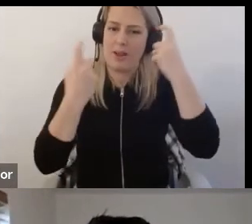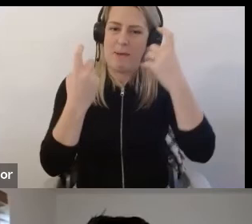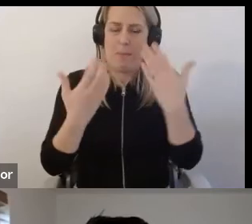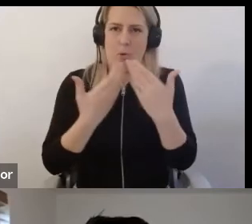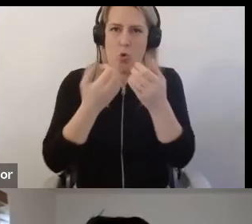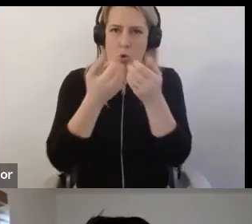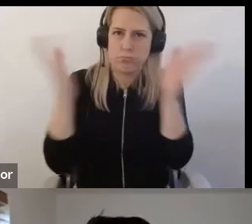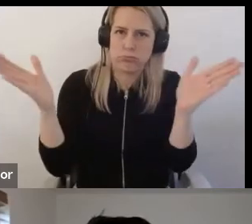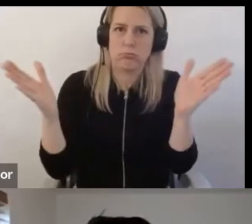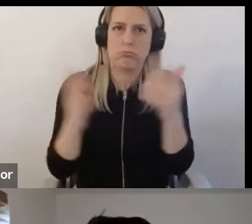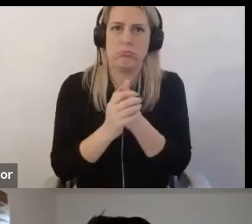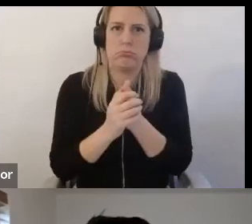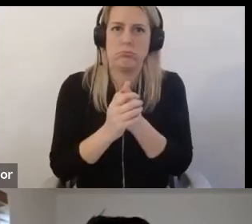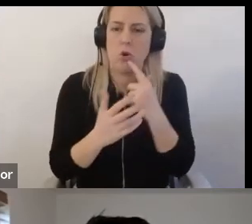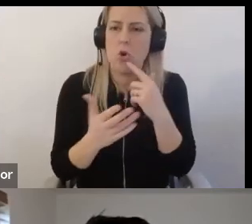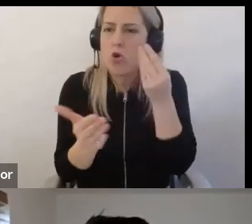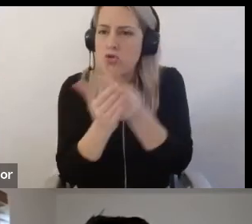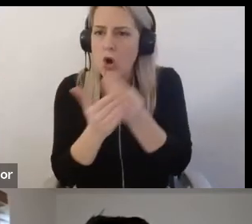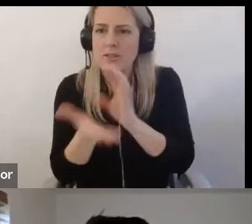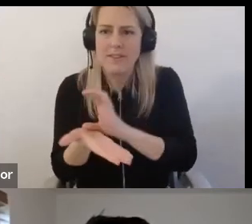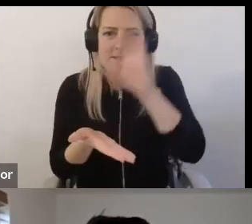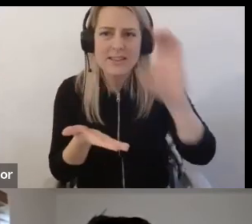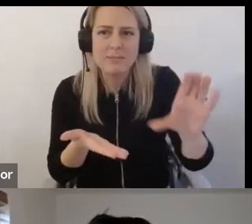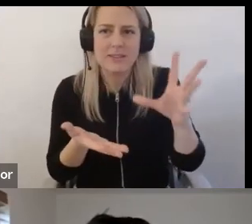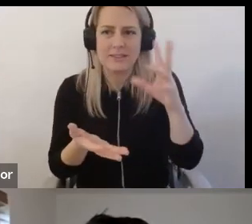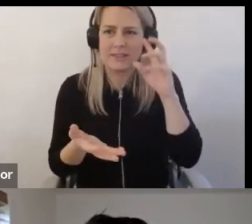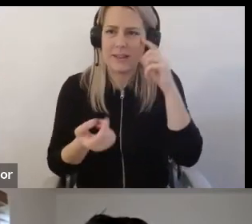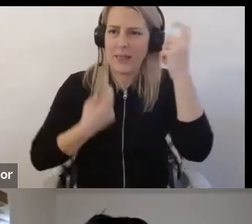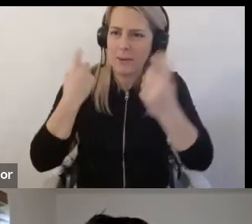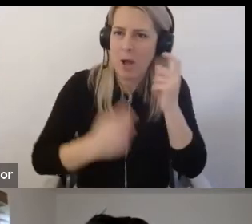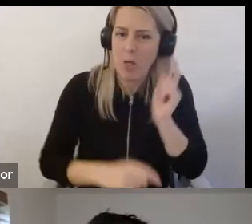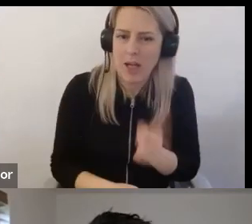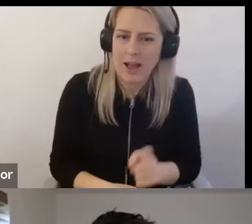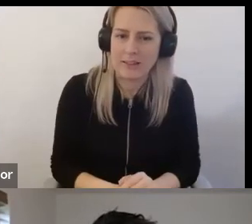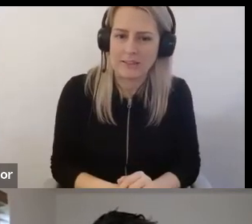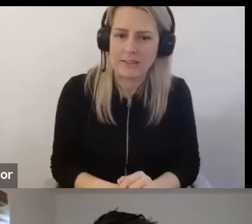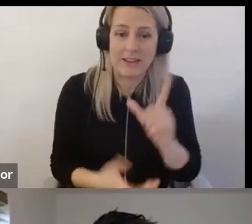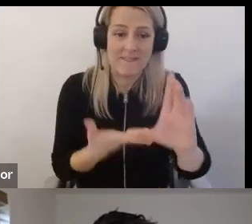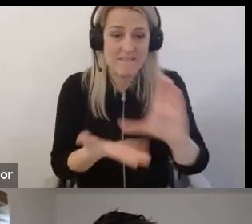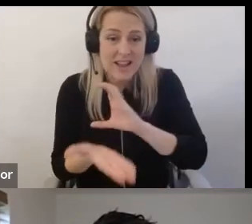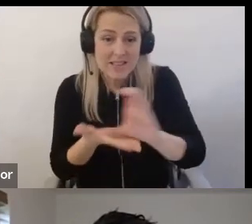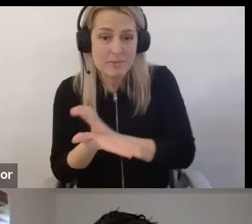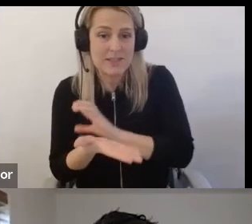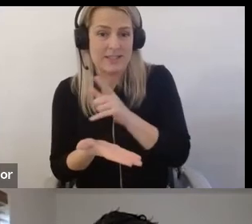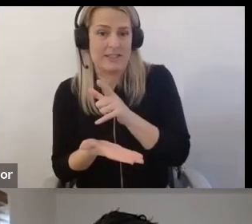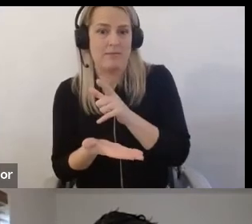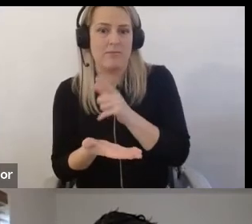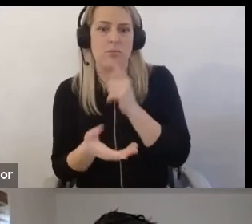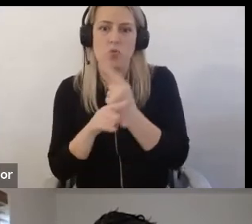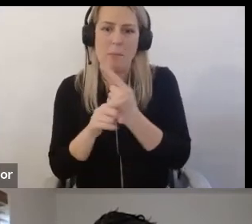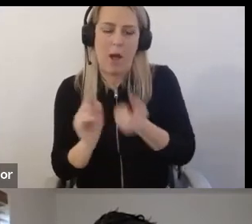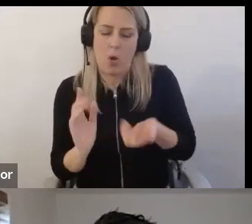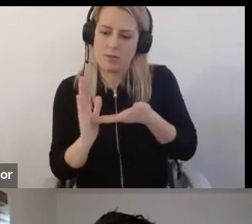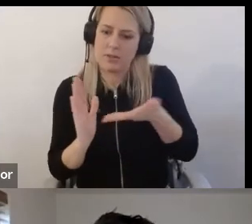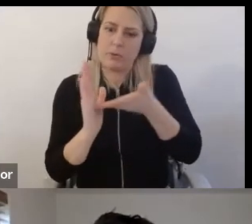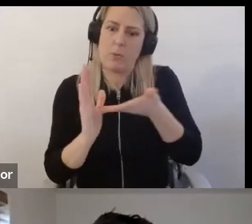benefit analysis, we see that the investment, you said just there, Vic, you were talking about the additional costs of things, right? So you've got like all the